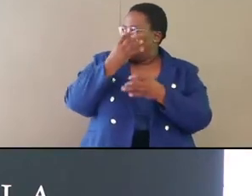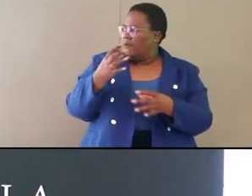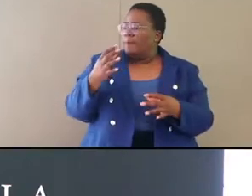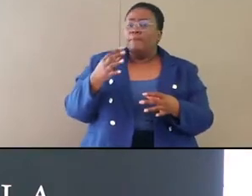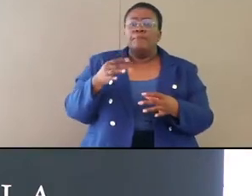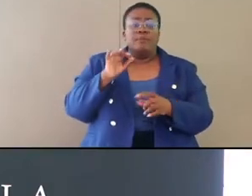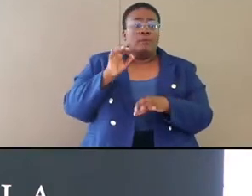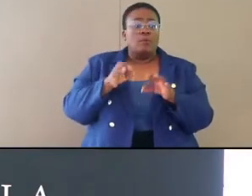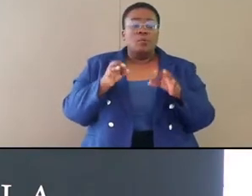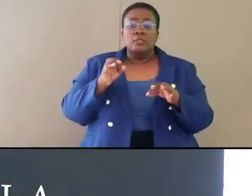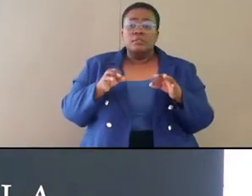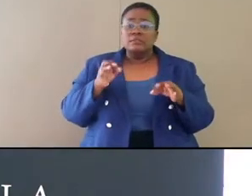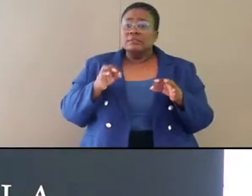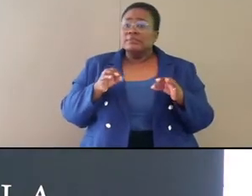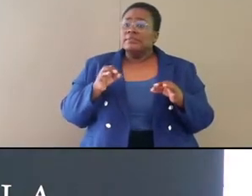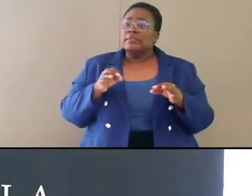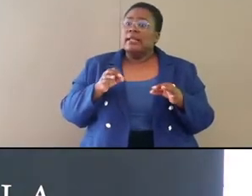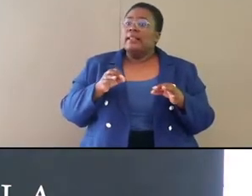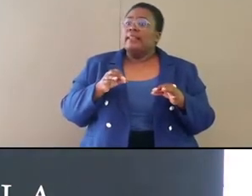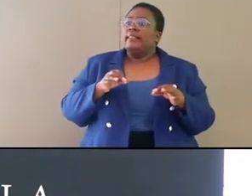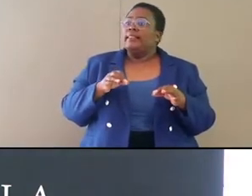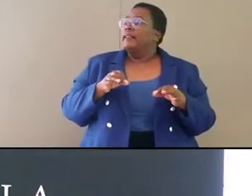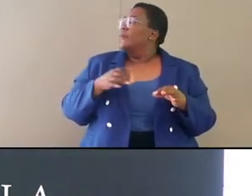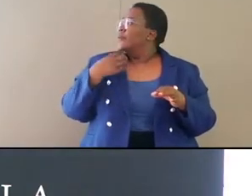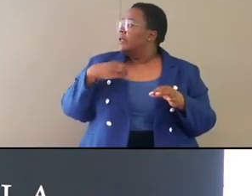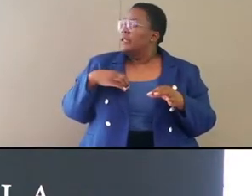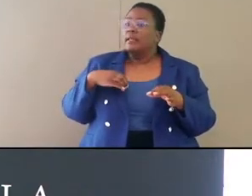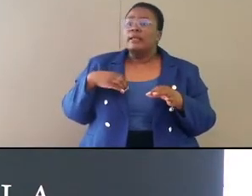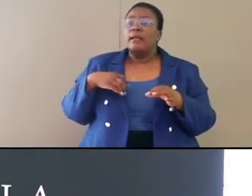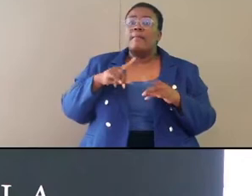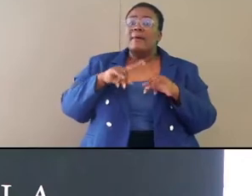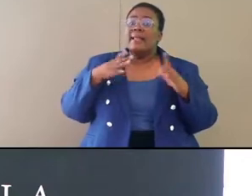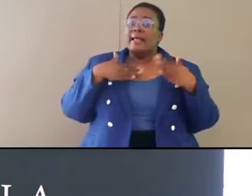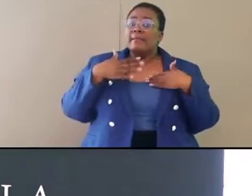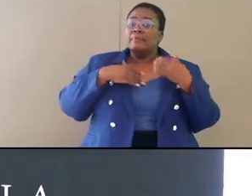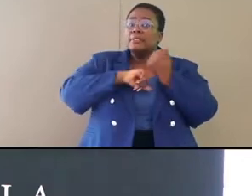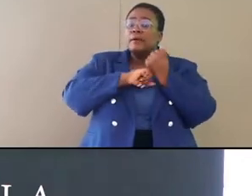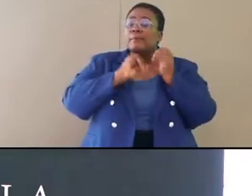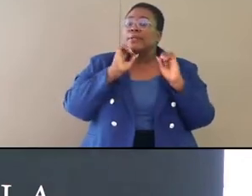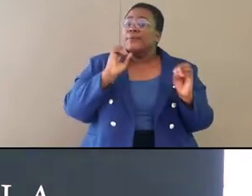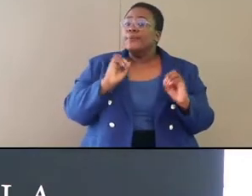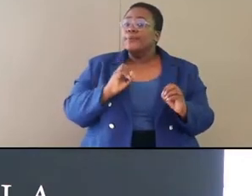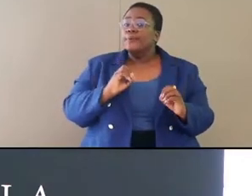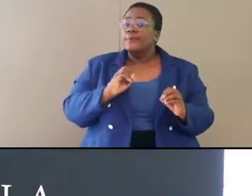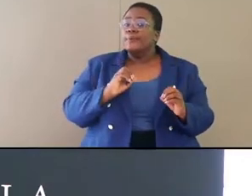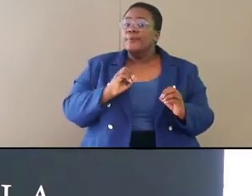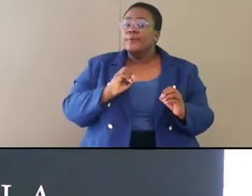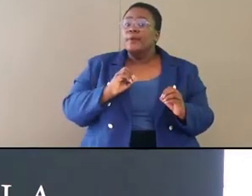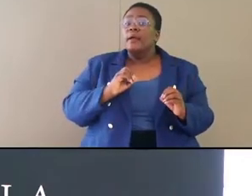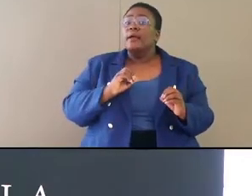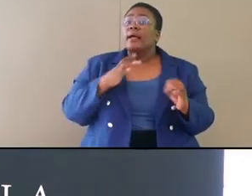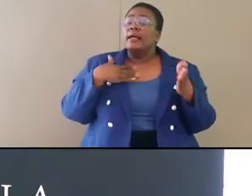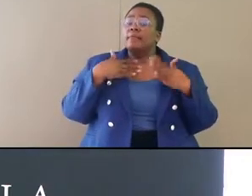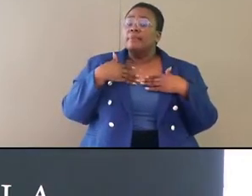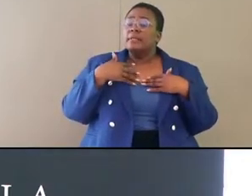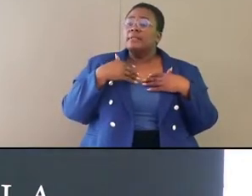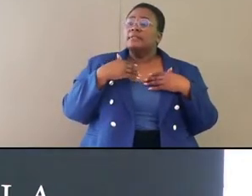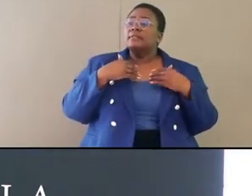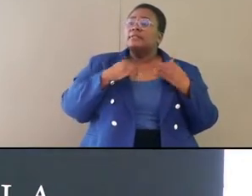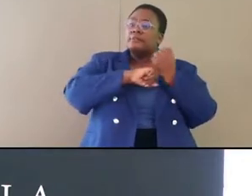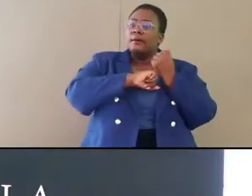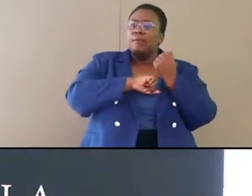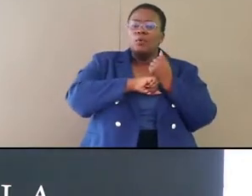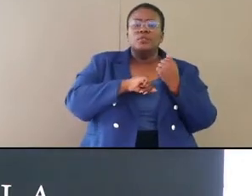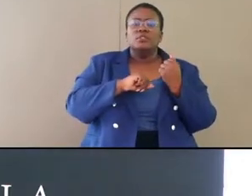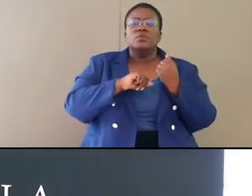willingness without the administrative support and the administrative support that does not work because they have to